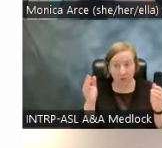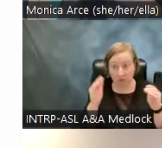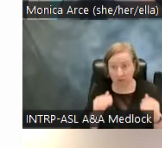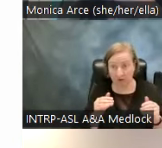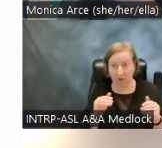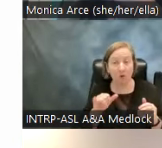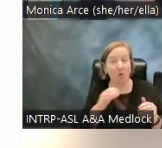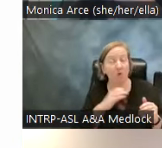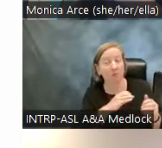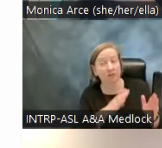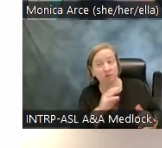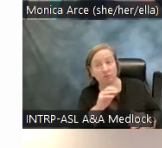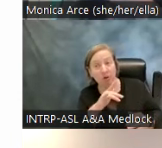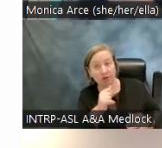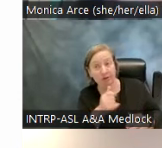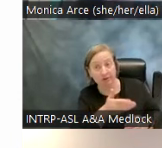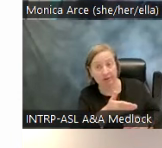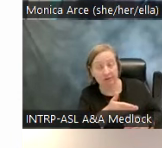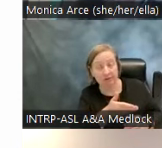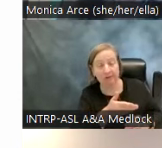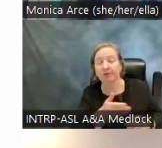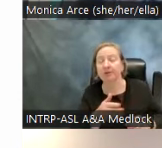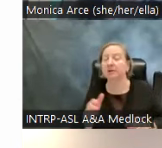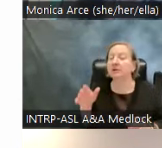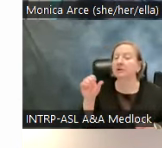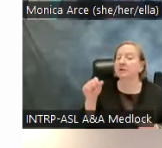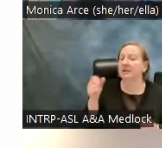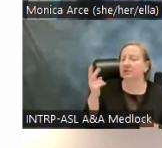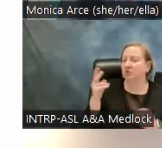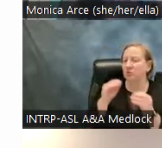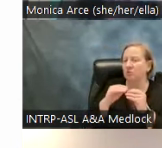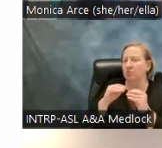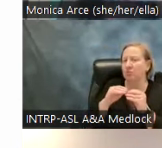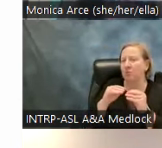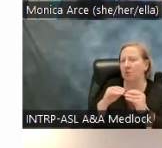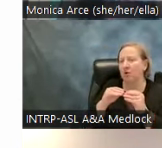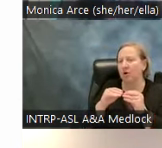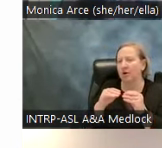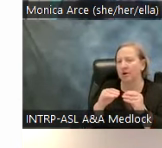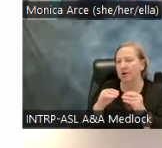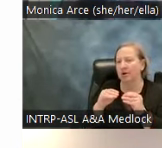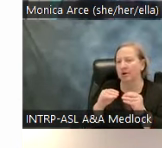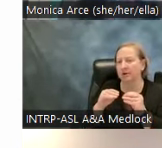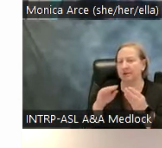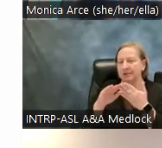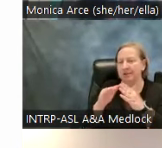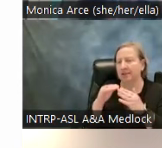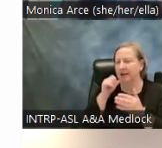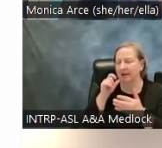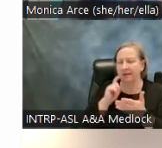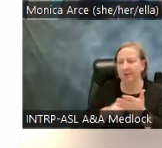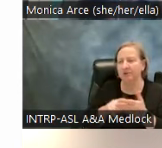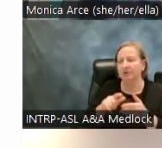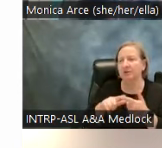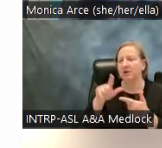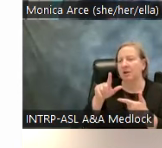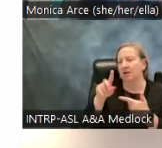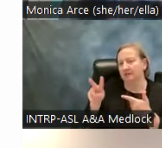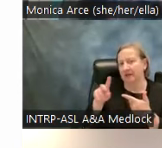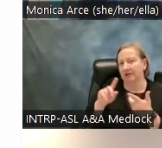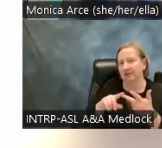Oh, Commissioner Monica? Yeah, two more jurisdictions. I didn't scroll down further. Las Vegas